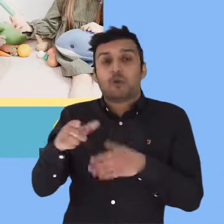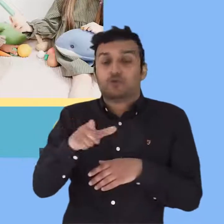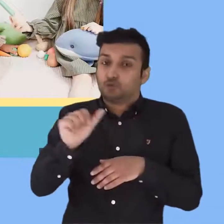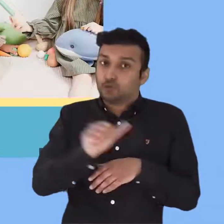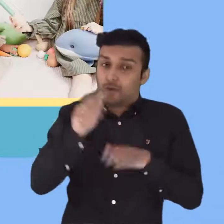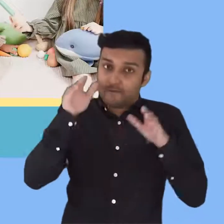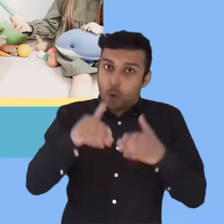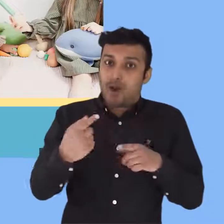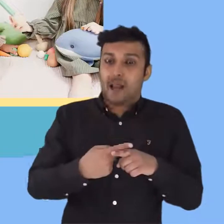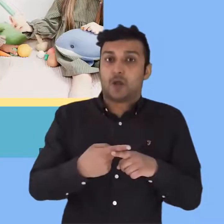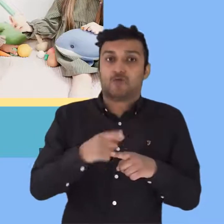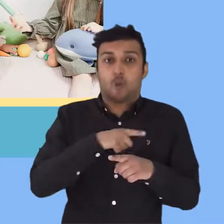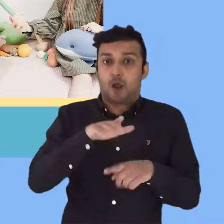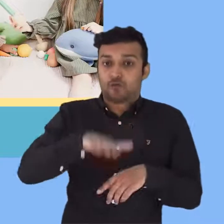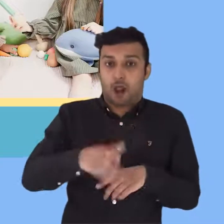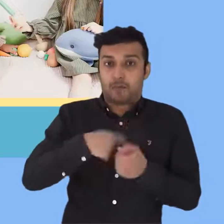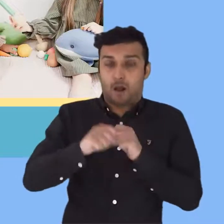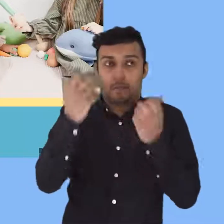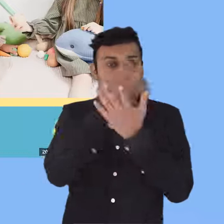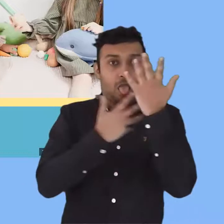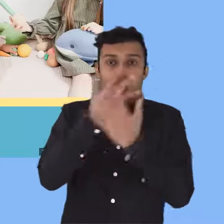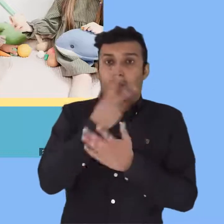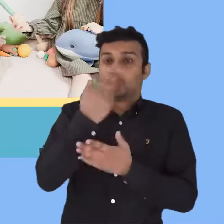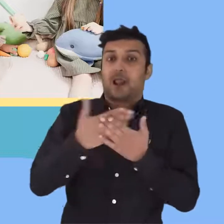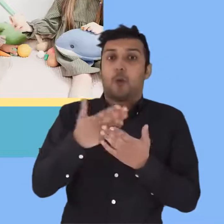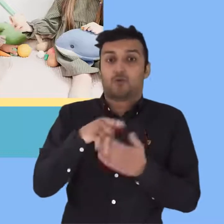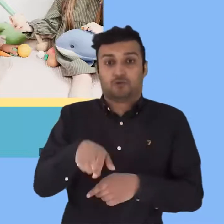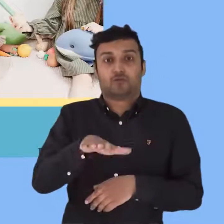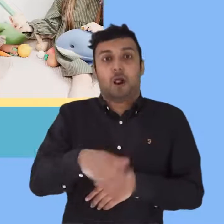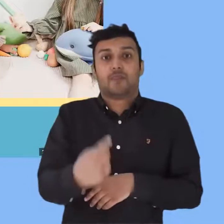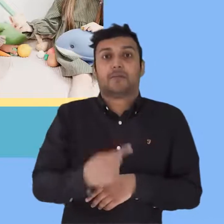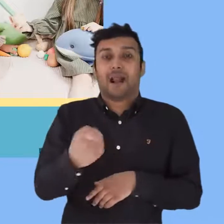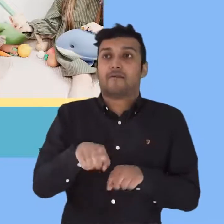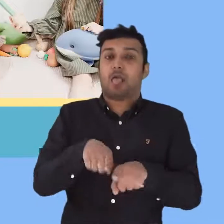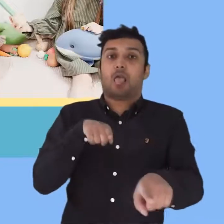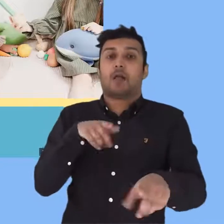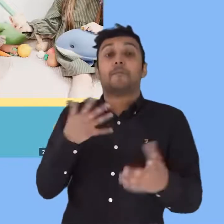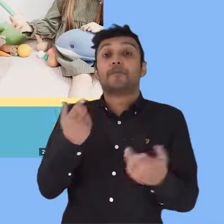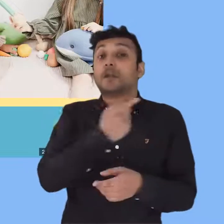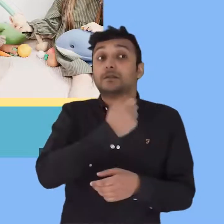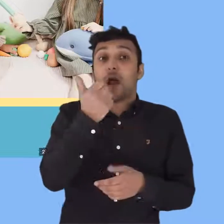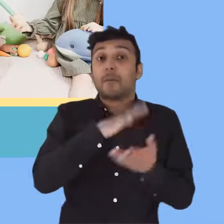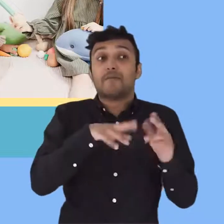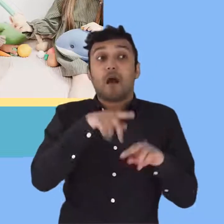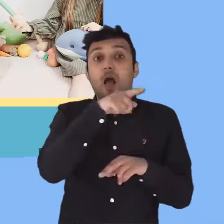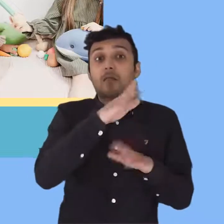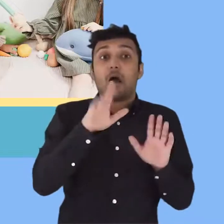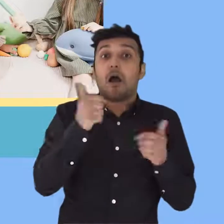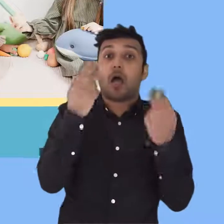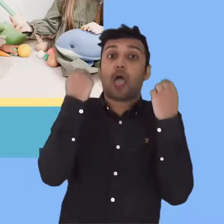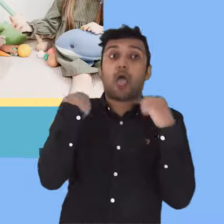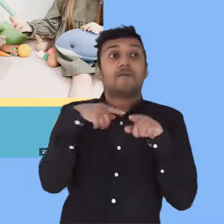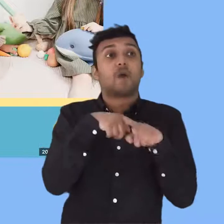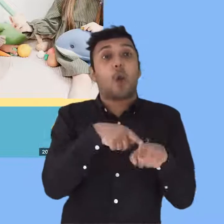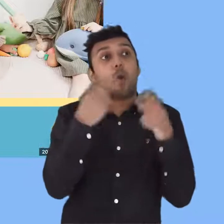because two languages is confusing to their child and their child is already delayed. Some parents follow this advice, and some